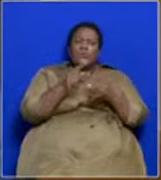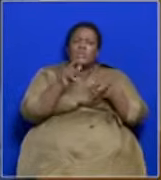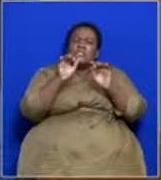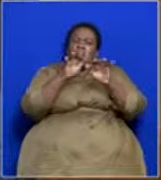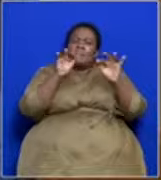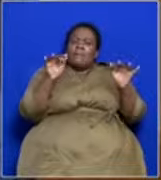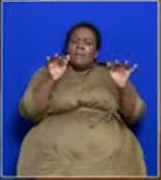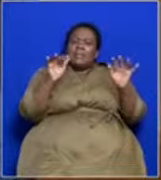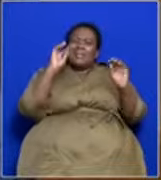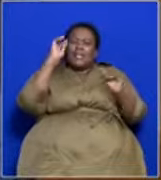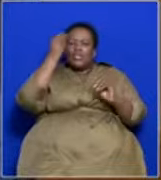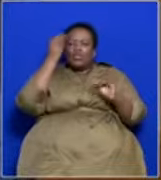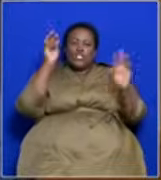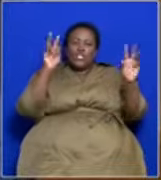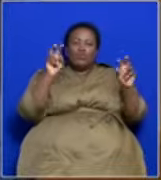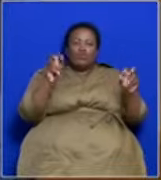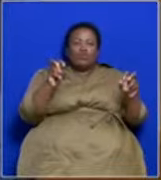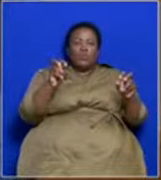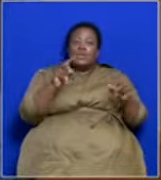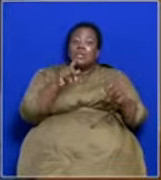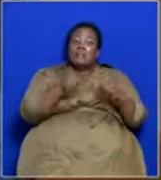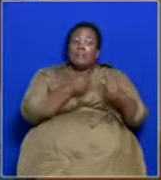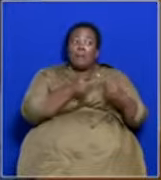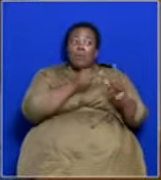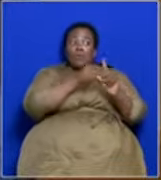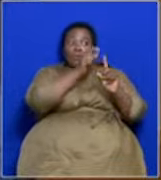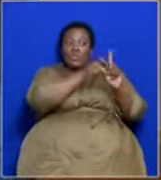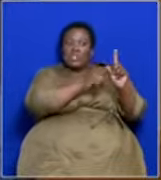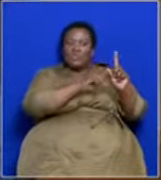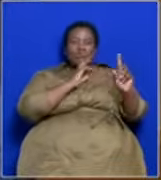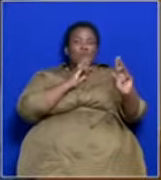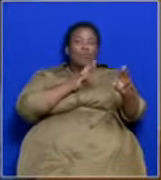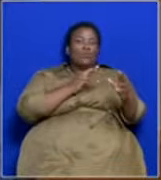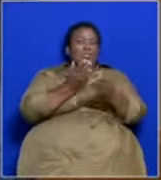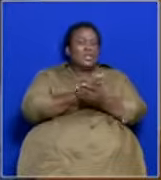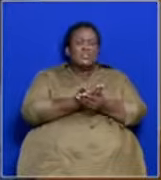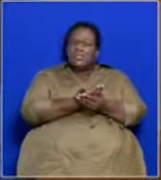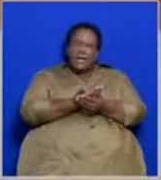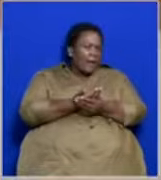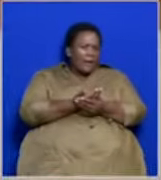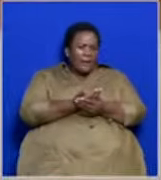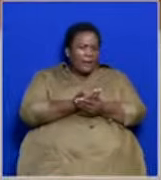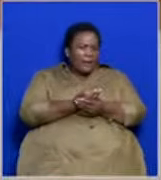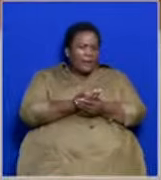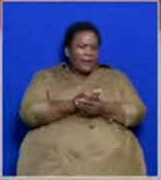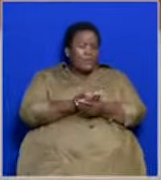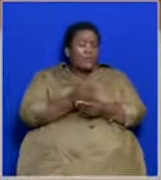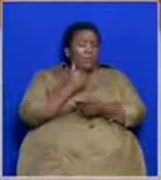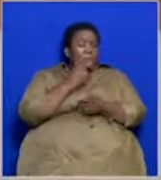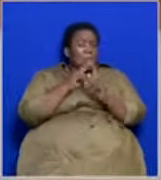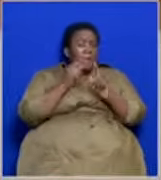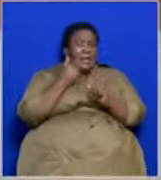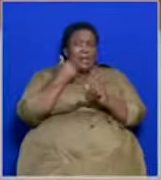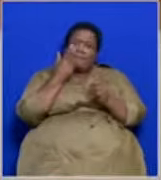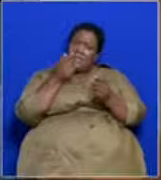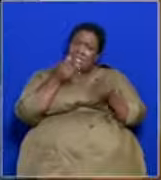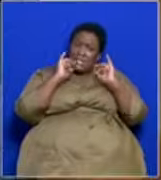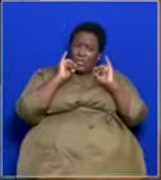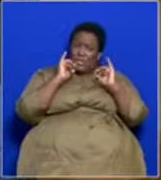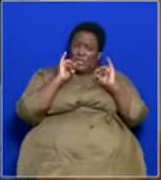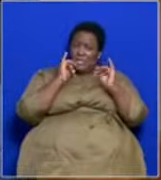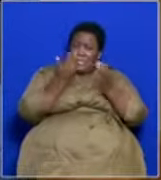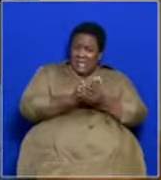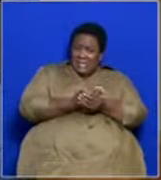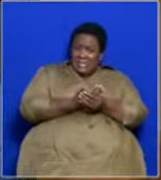just about the complainant. And that is more so if it's a serious matter. It cannot just end